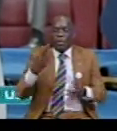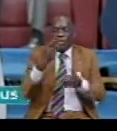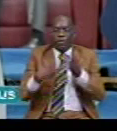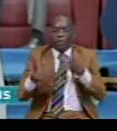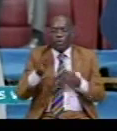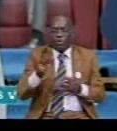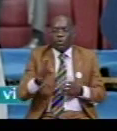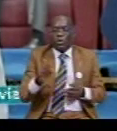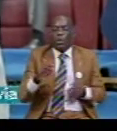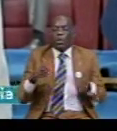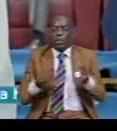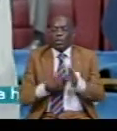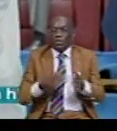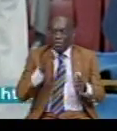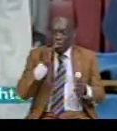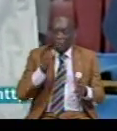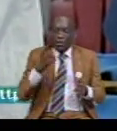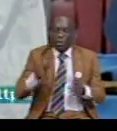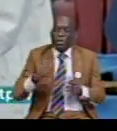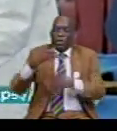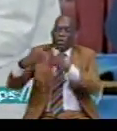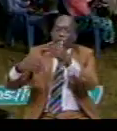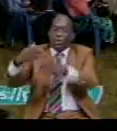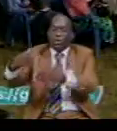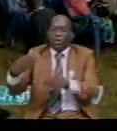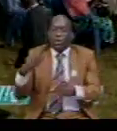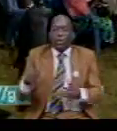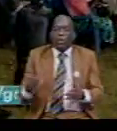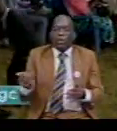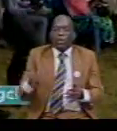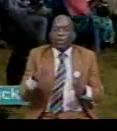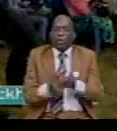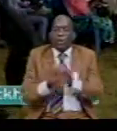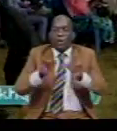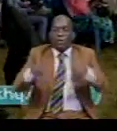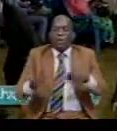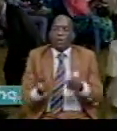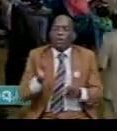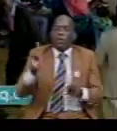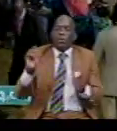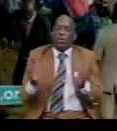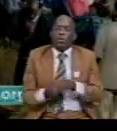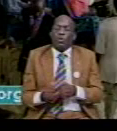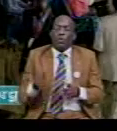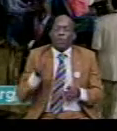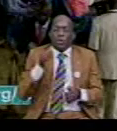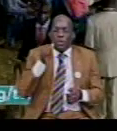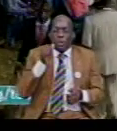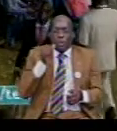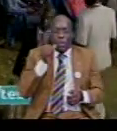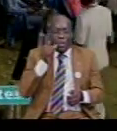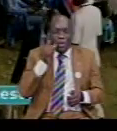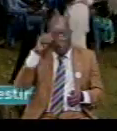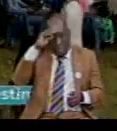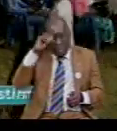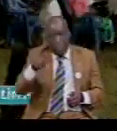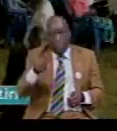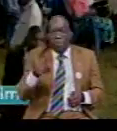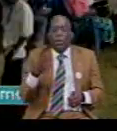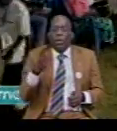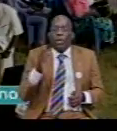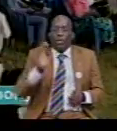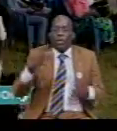this is the genealogy of them that went up with me. Praise the Lord. Hallelujah. Your healing